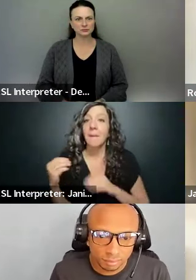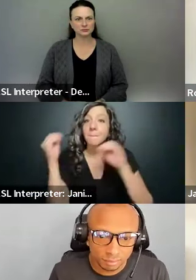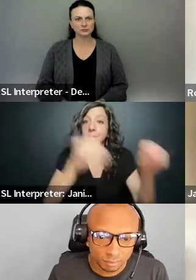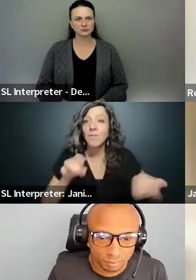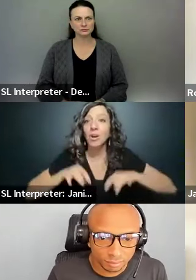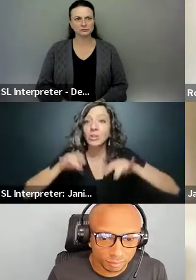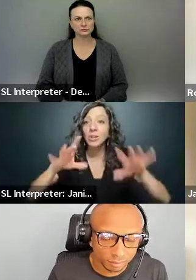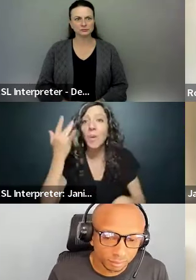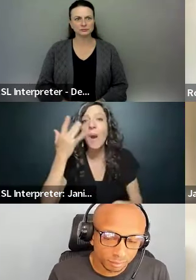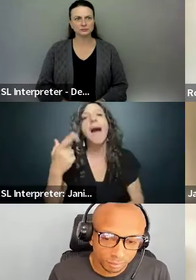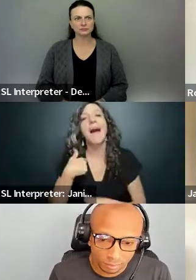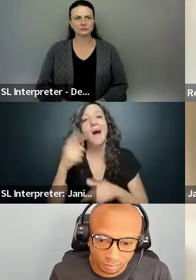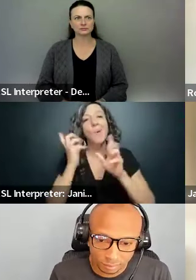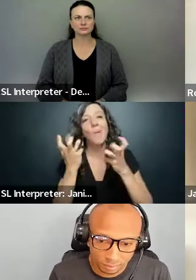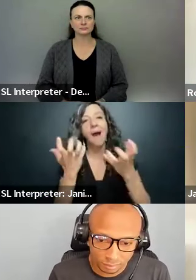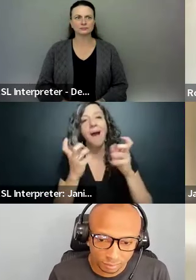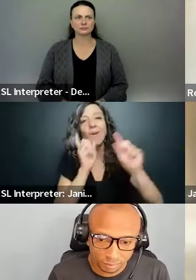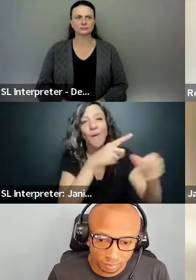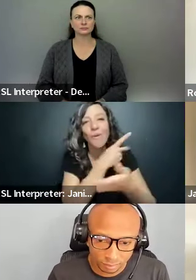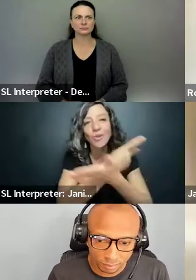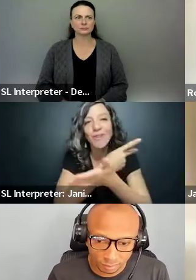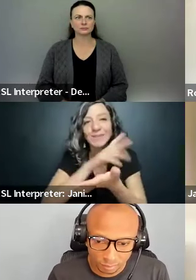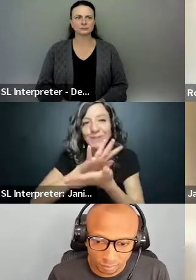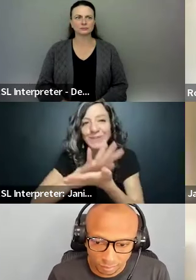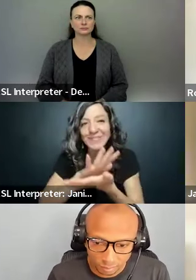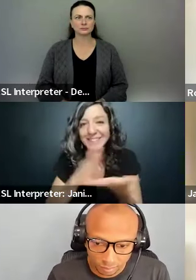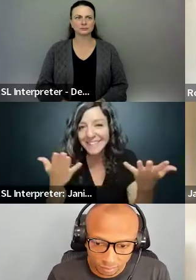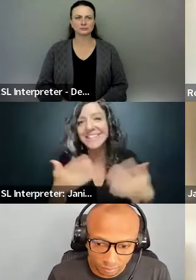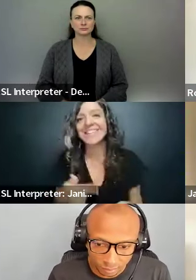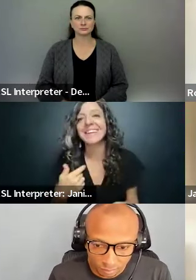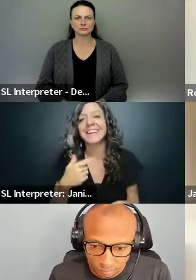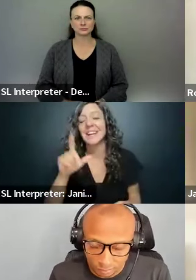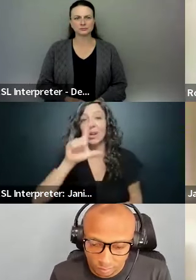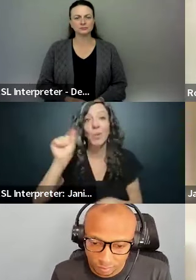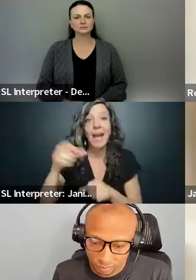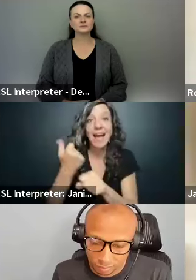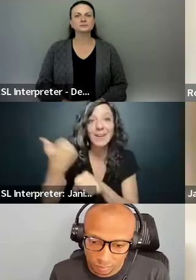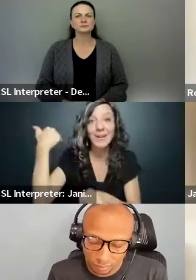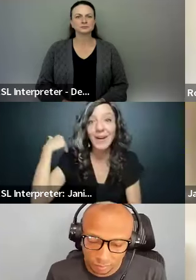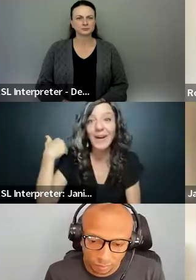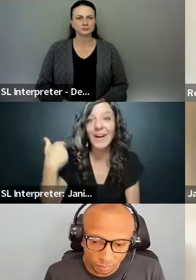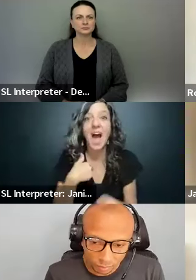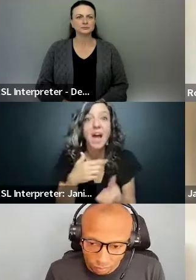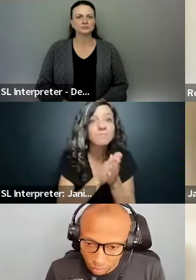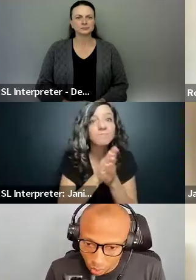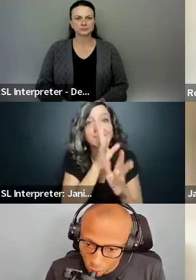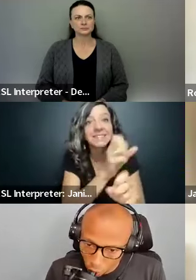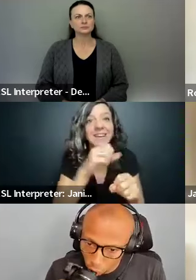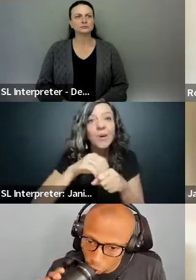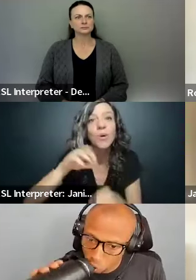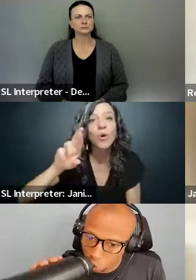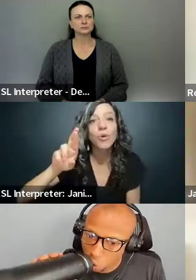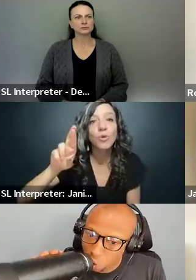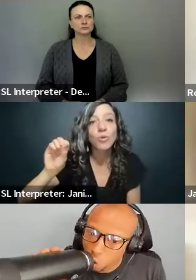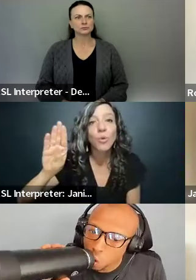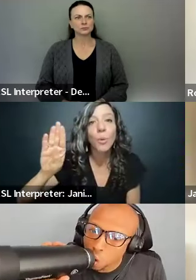I came for grad school. So I was 20 years ago interested in robotics and, you